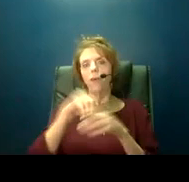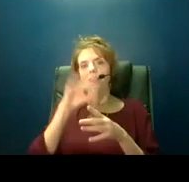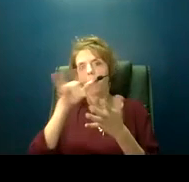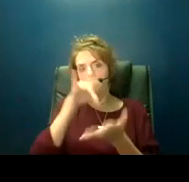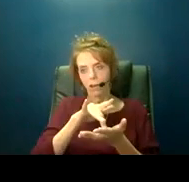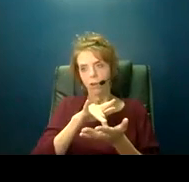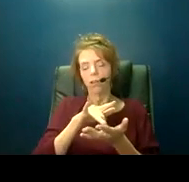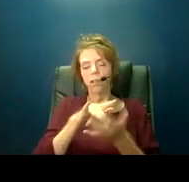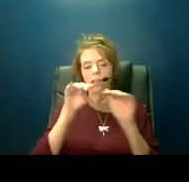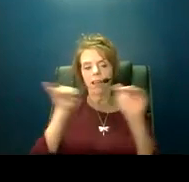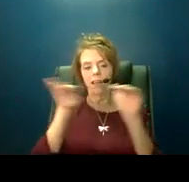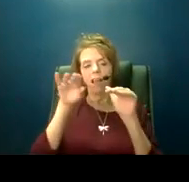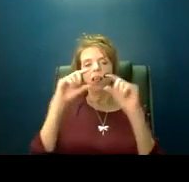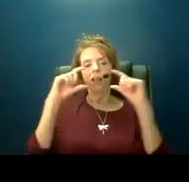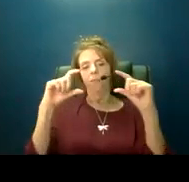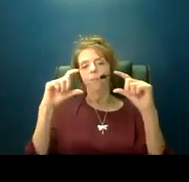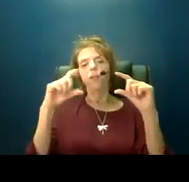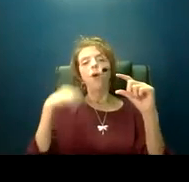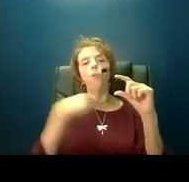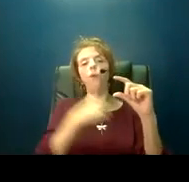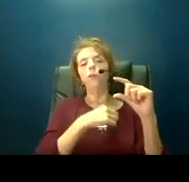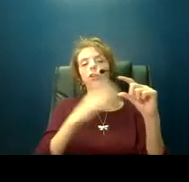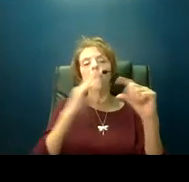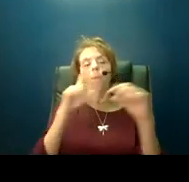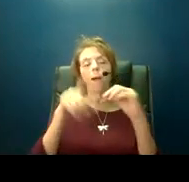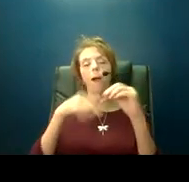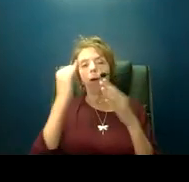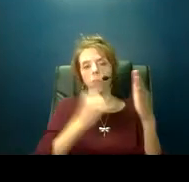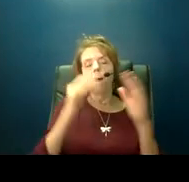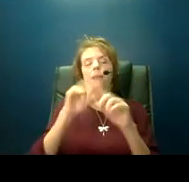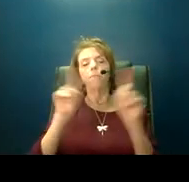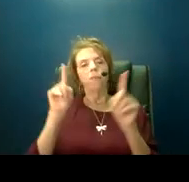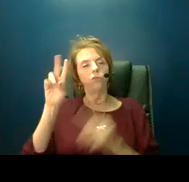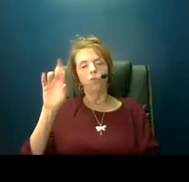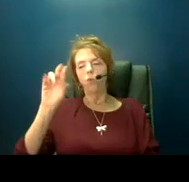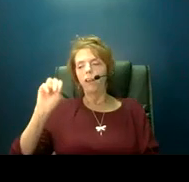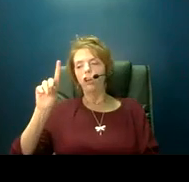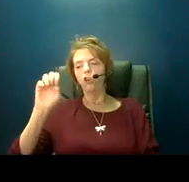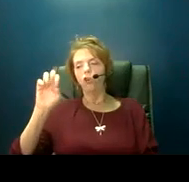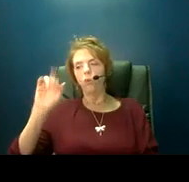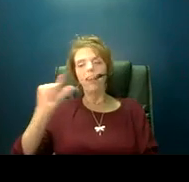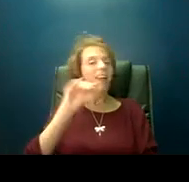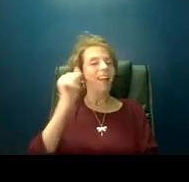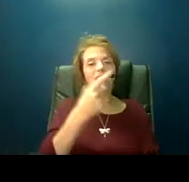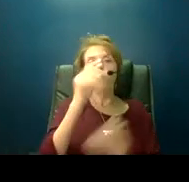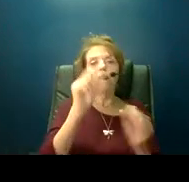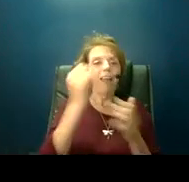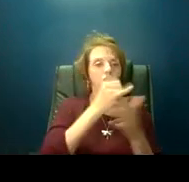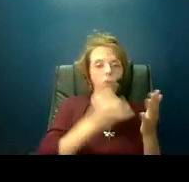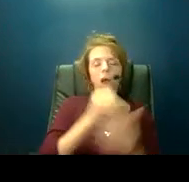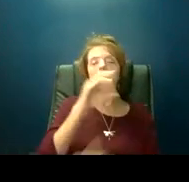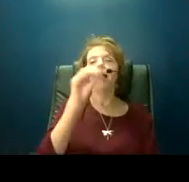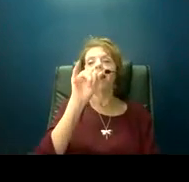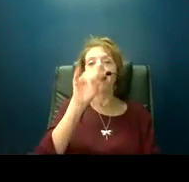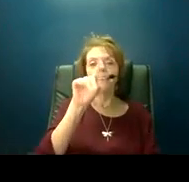line, so we talk about drawing versus rendering. So anybody can draw, and Linda Berry does a